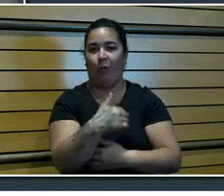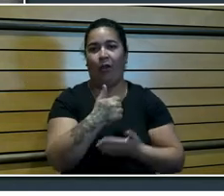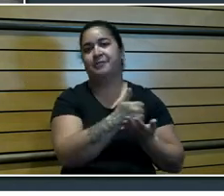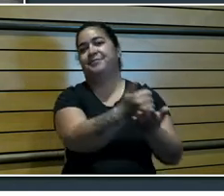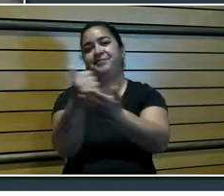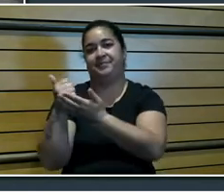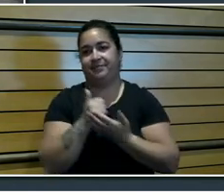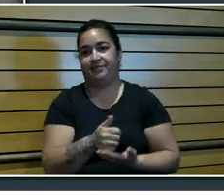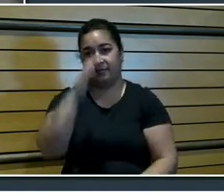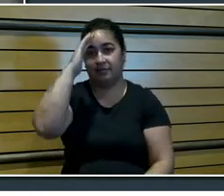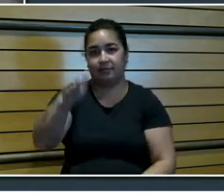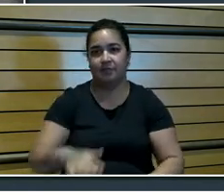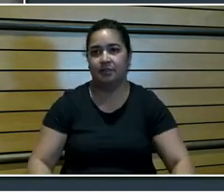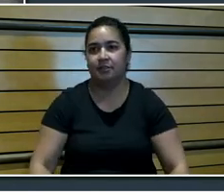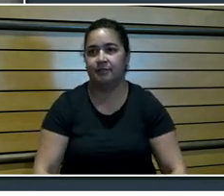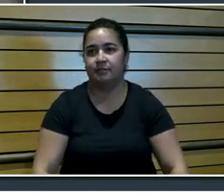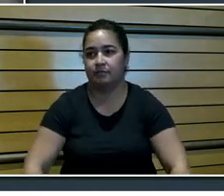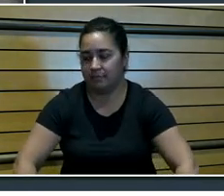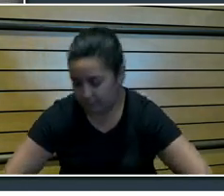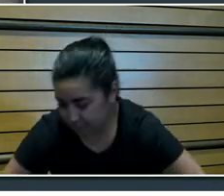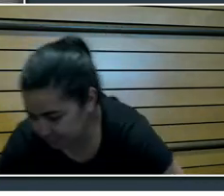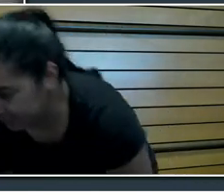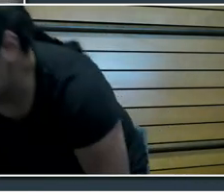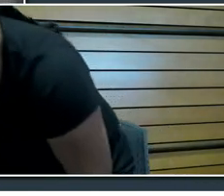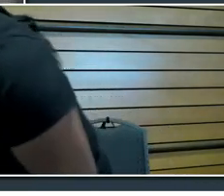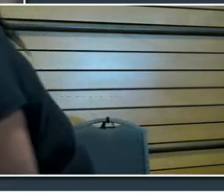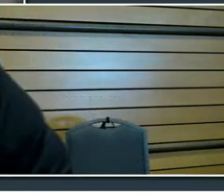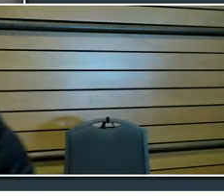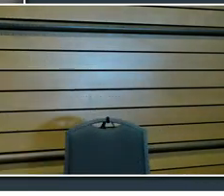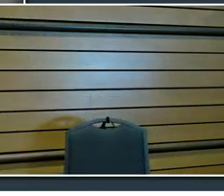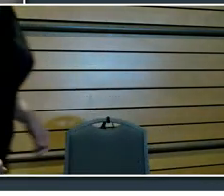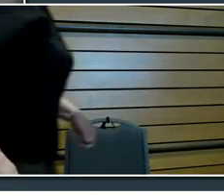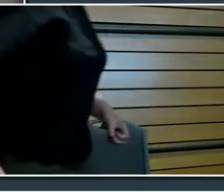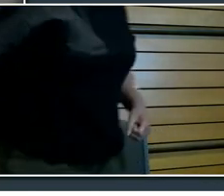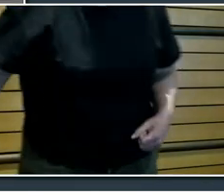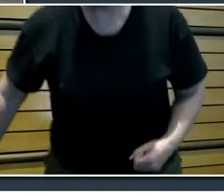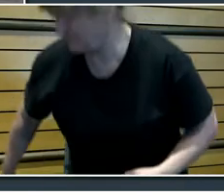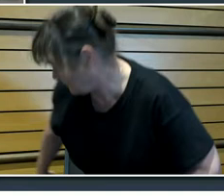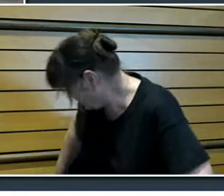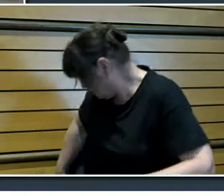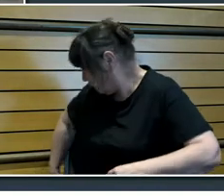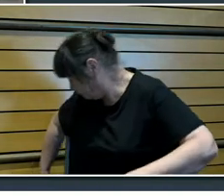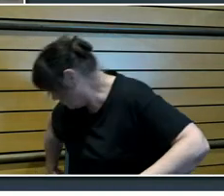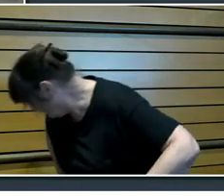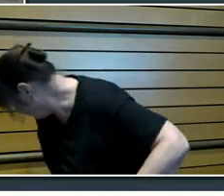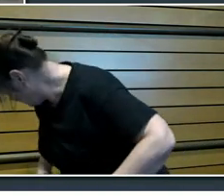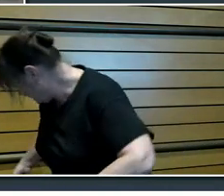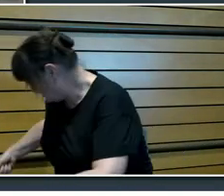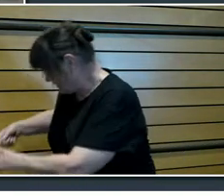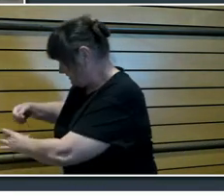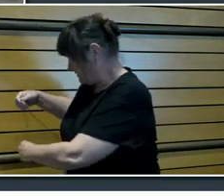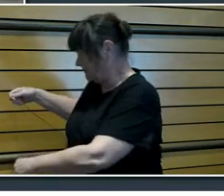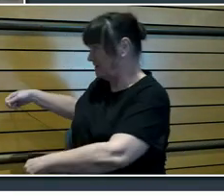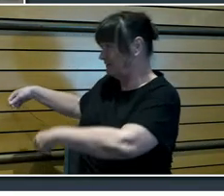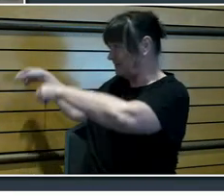te rā, kia ora mai tātou katoa, kia ora. Kia ora, Jade. Thank you. I'll just open up for questions from councillors. Councillor